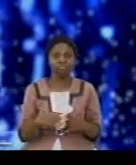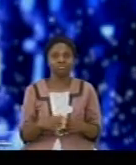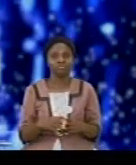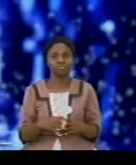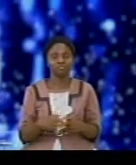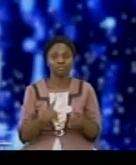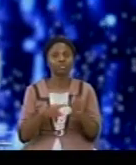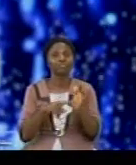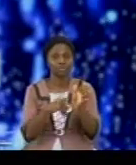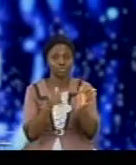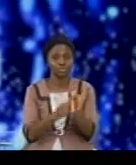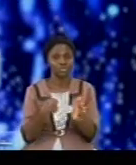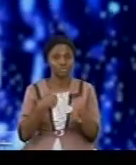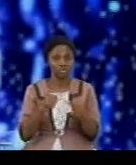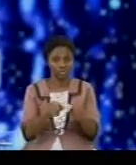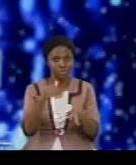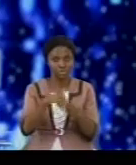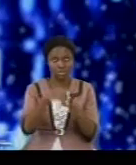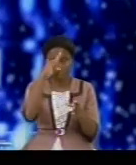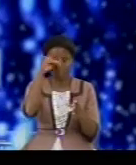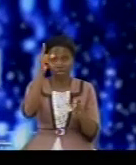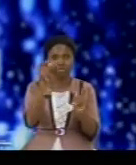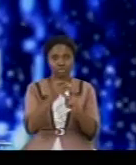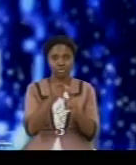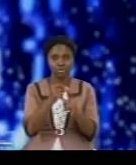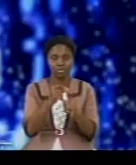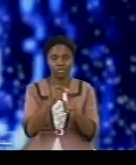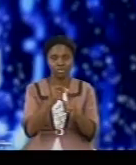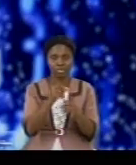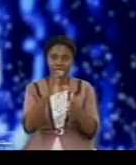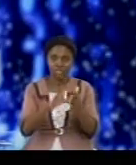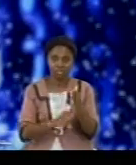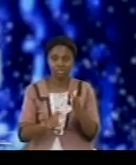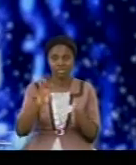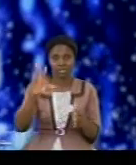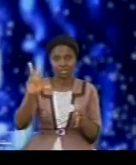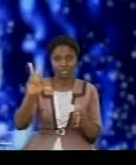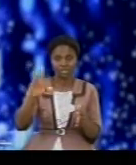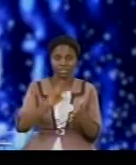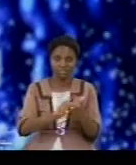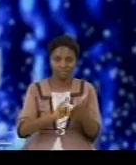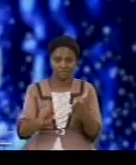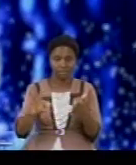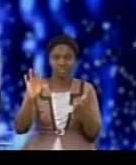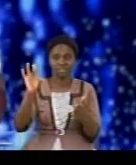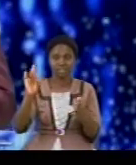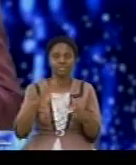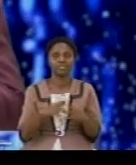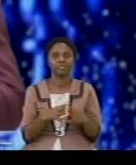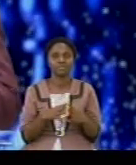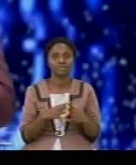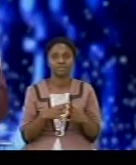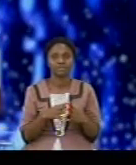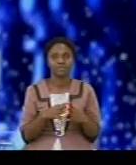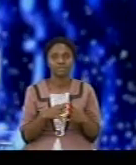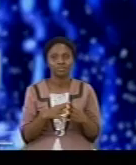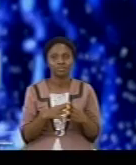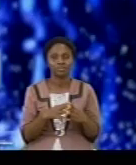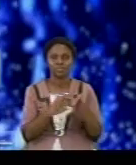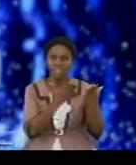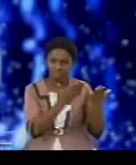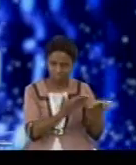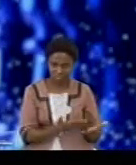his word, look at Matthew chapter 3 in verse 8. Matthew chapter 3 verse 8. Bring